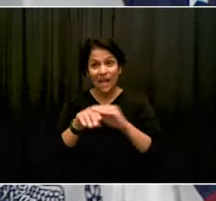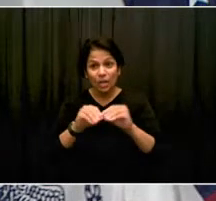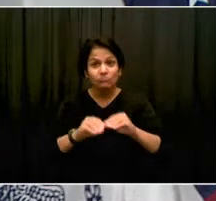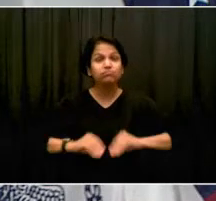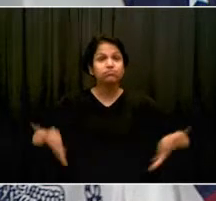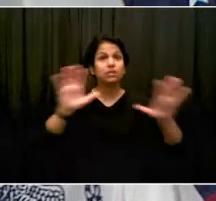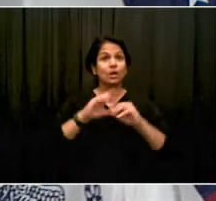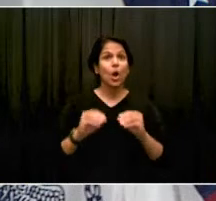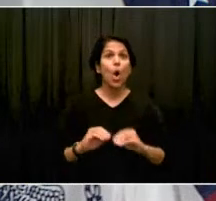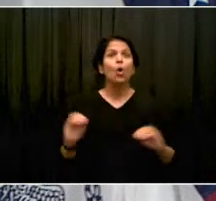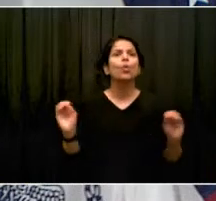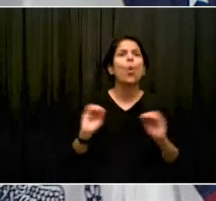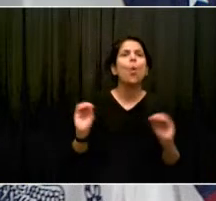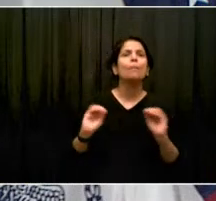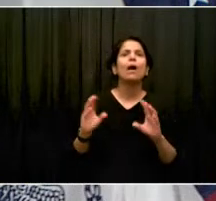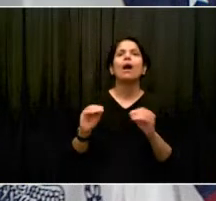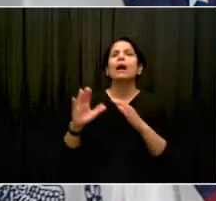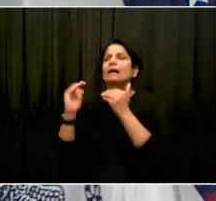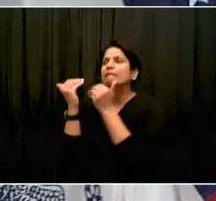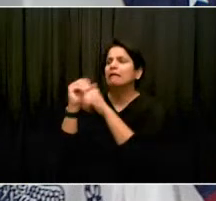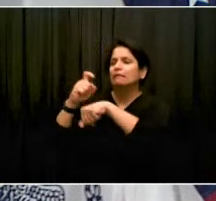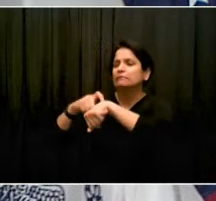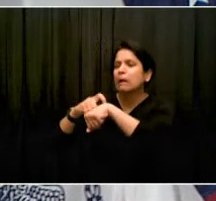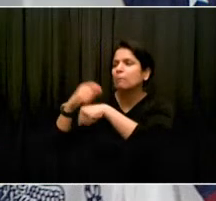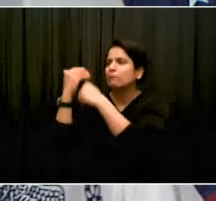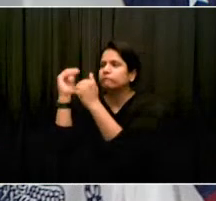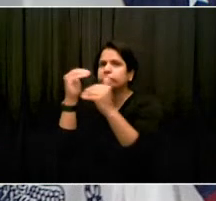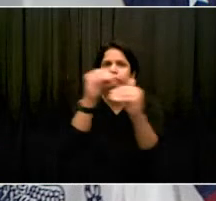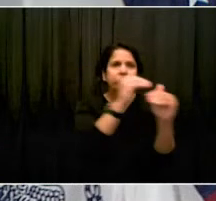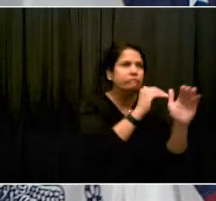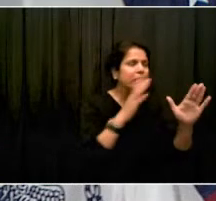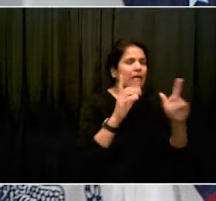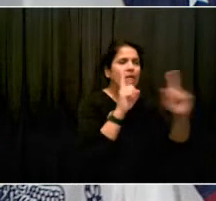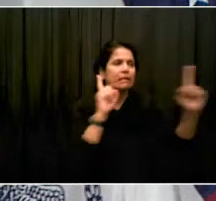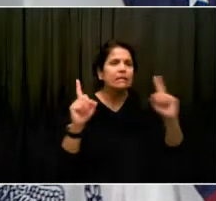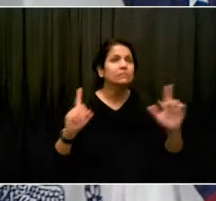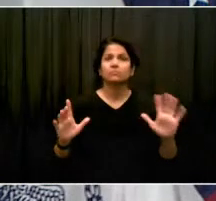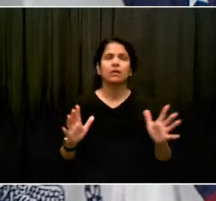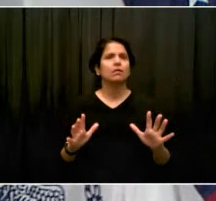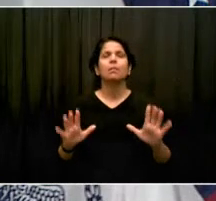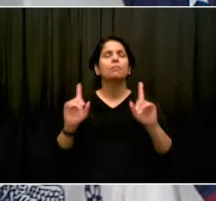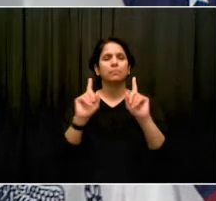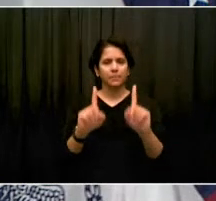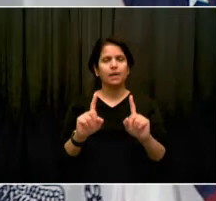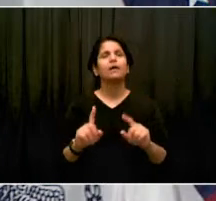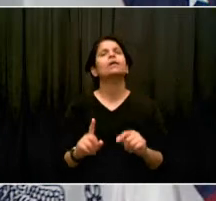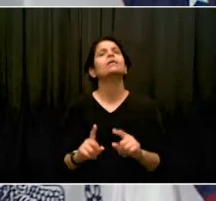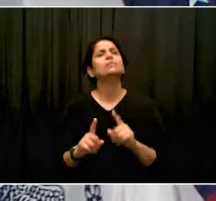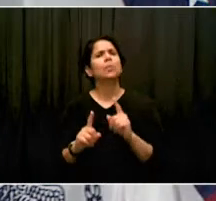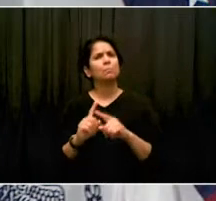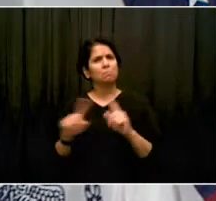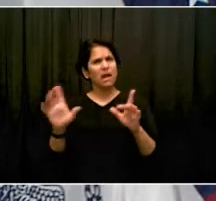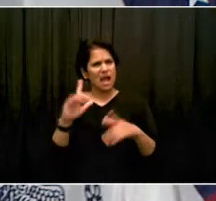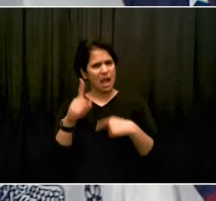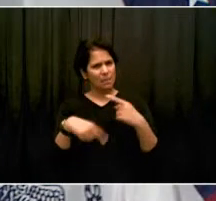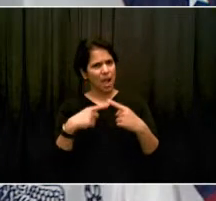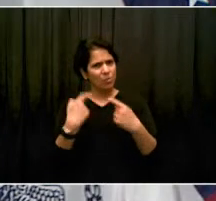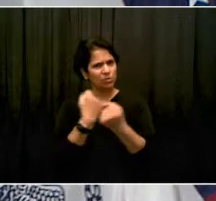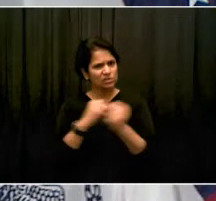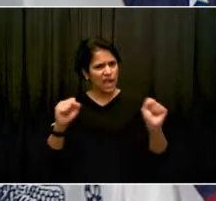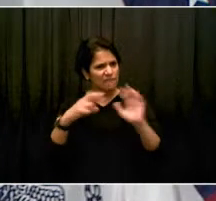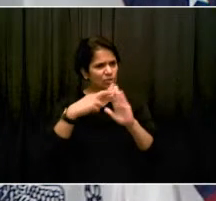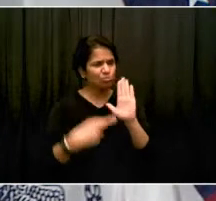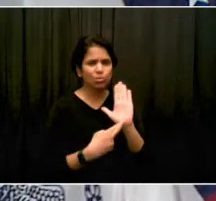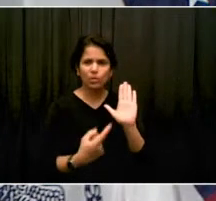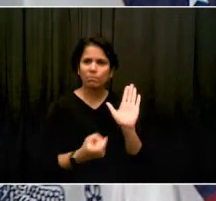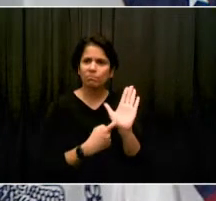what kind of safety measures will still be in place? For instance, will the city still advise people to observe social distancing,